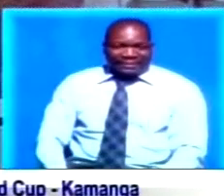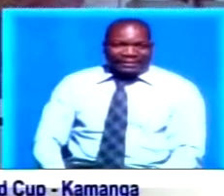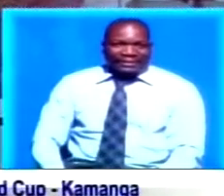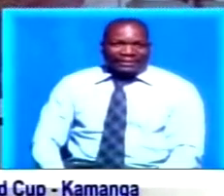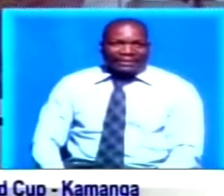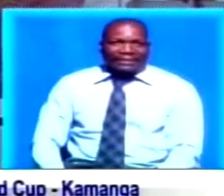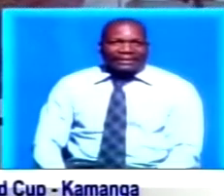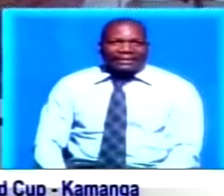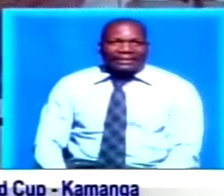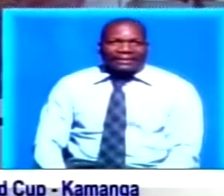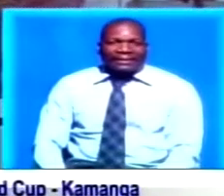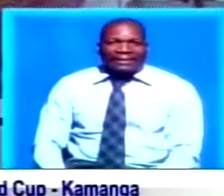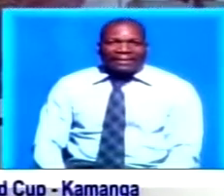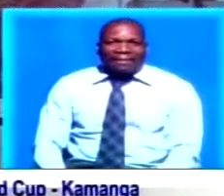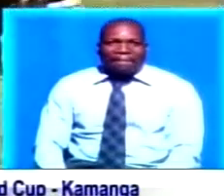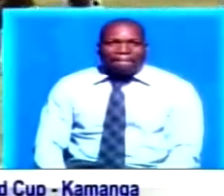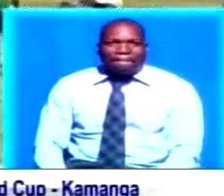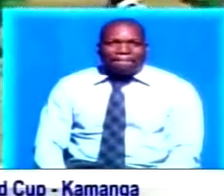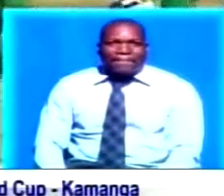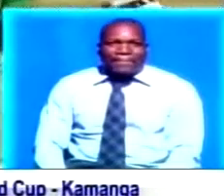over the weekend in this report.